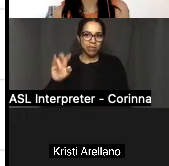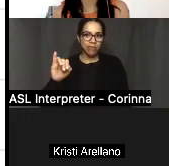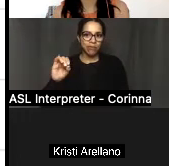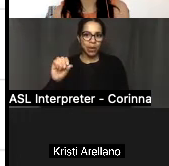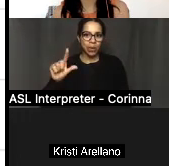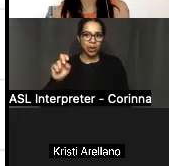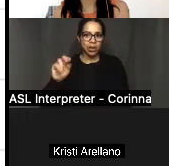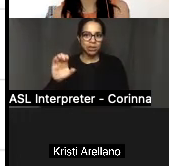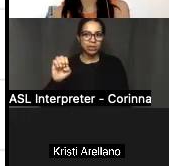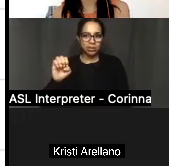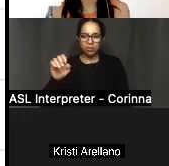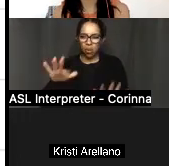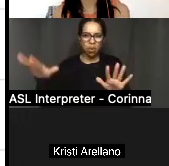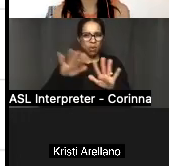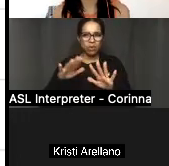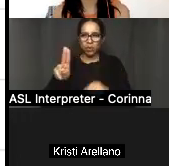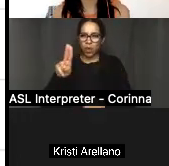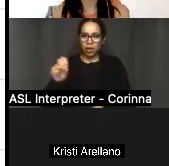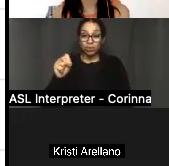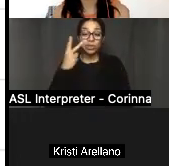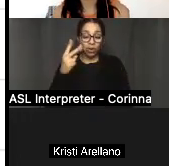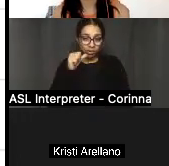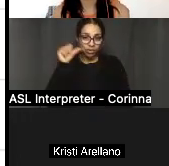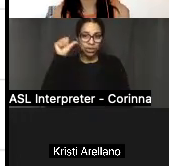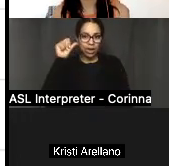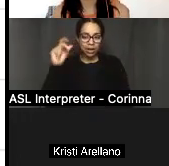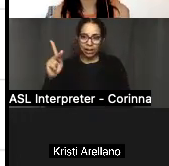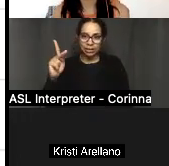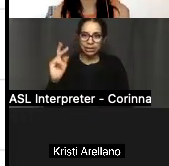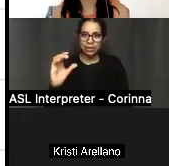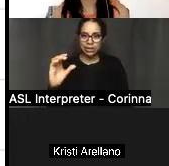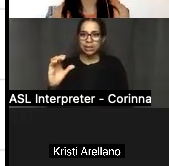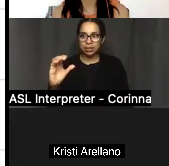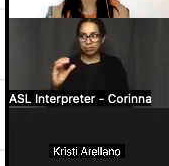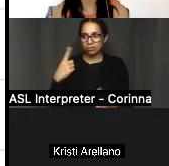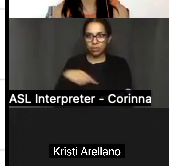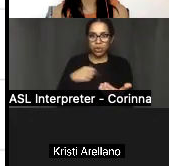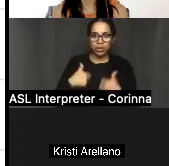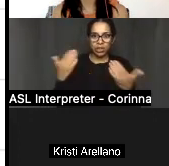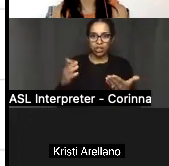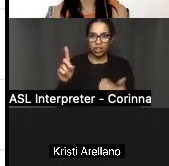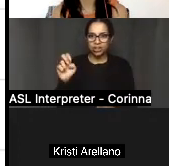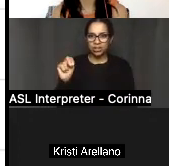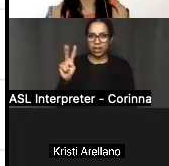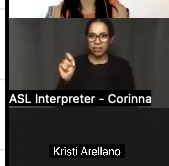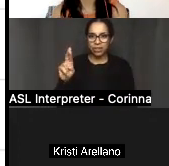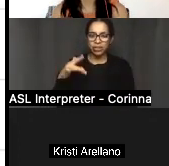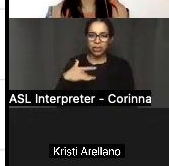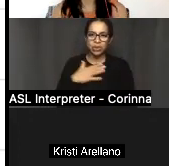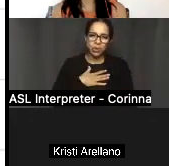saw in the news yesterday around Kansas City. That's something that strikes close to home for us here in Denver, but also just in Denver yesterday